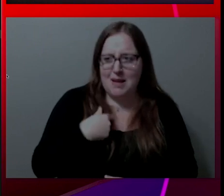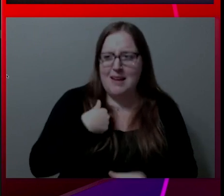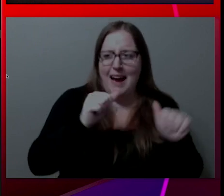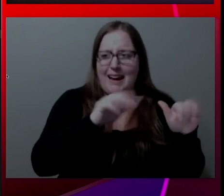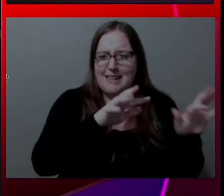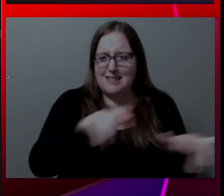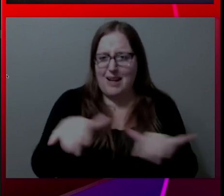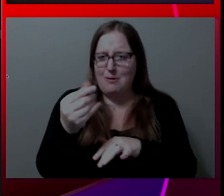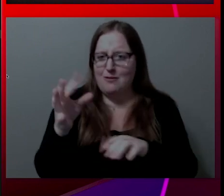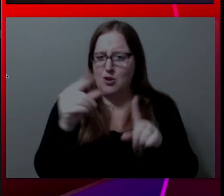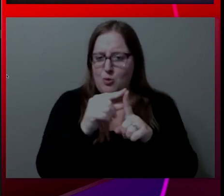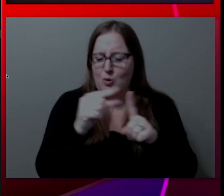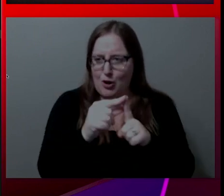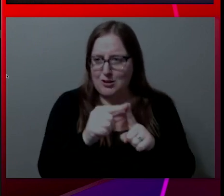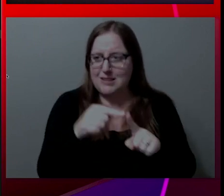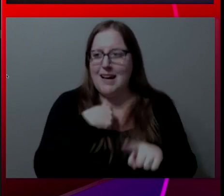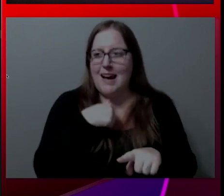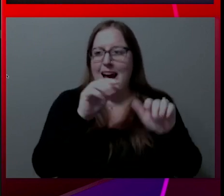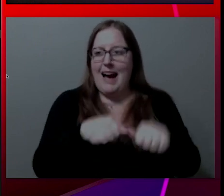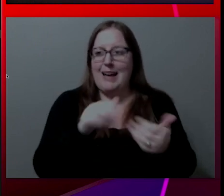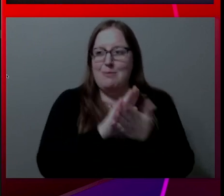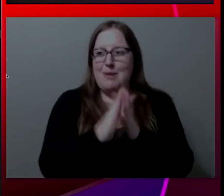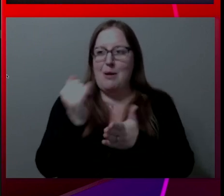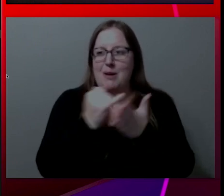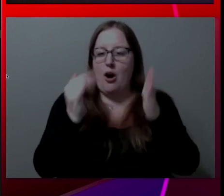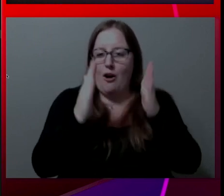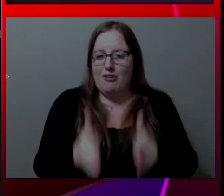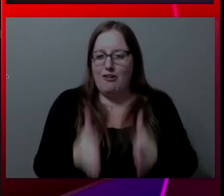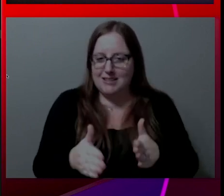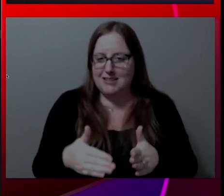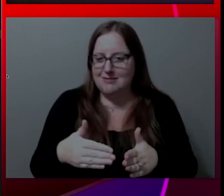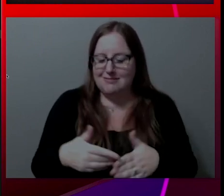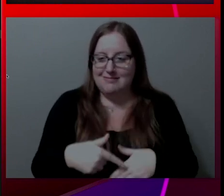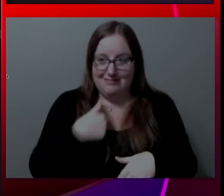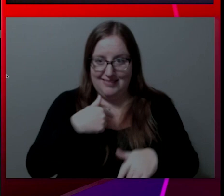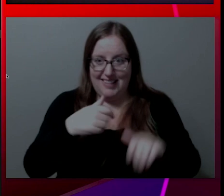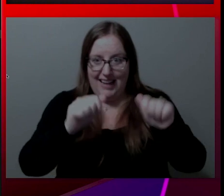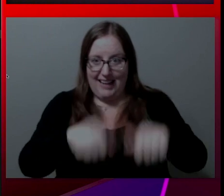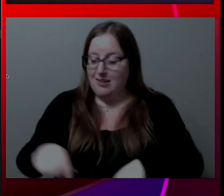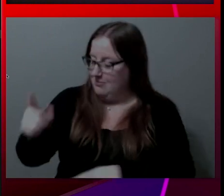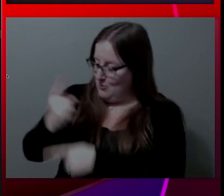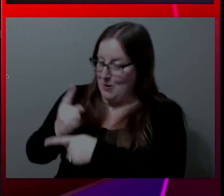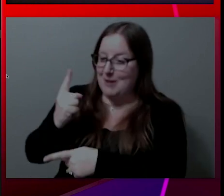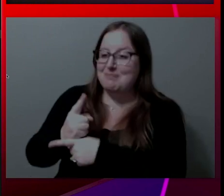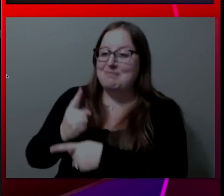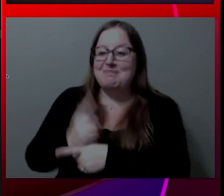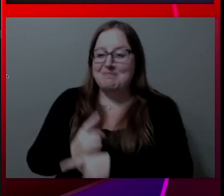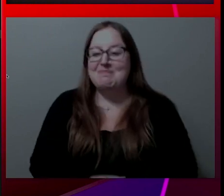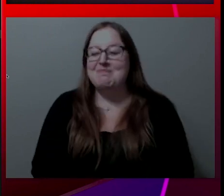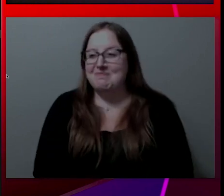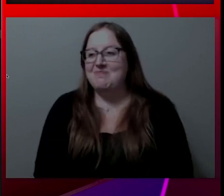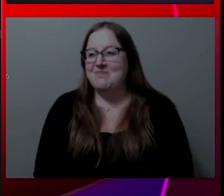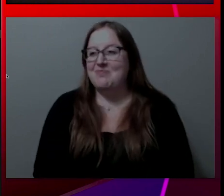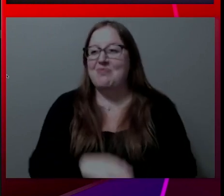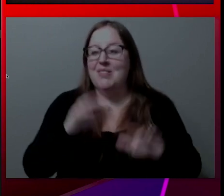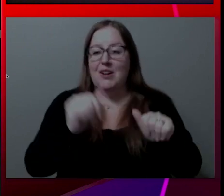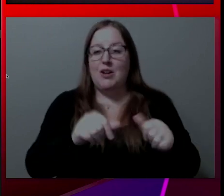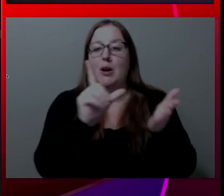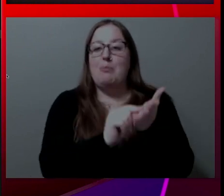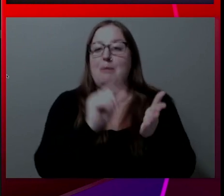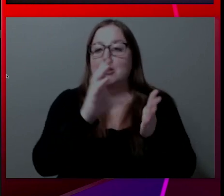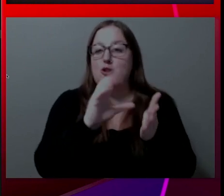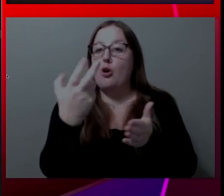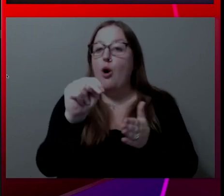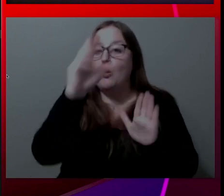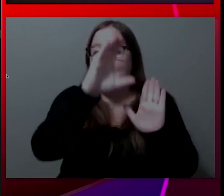couple words and I can just be an artist. I got a one-time, one-off piece. That's right. You can even upload your own images and